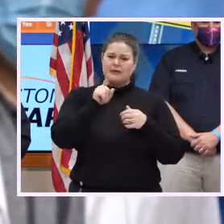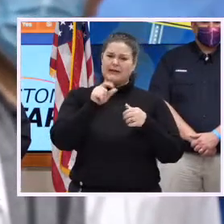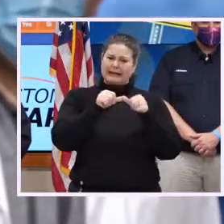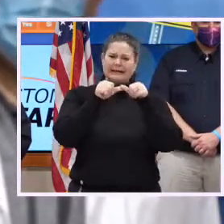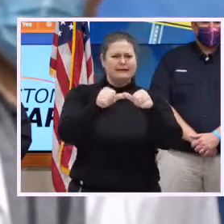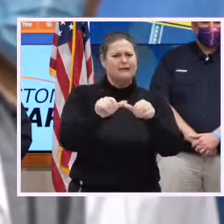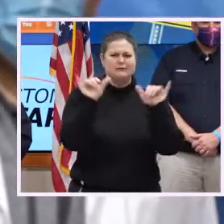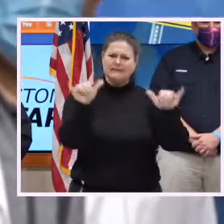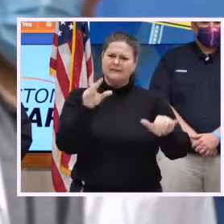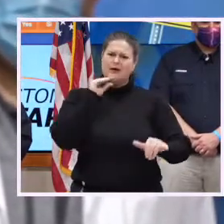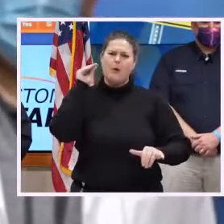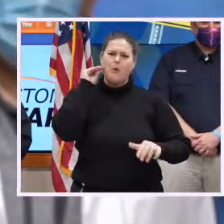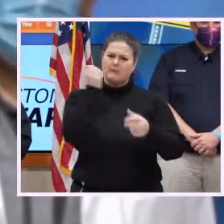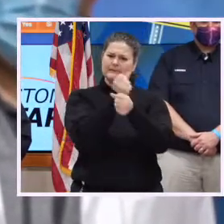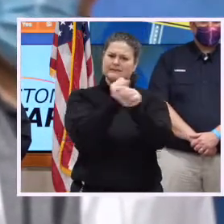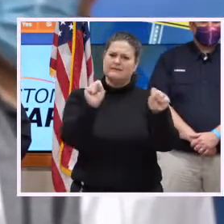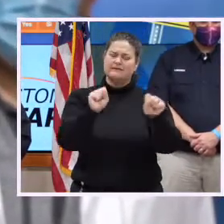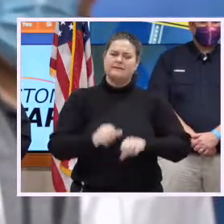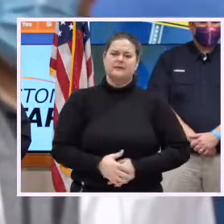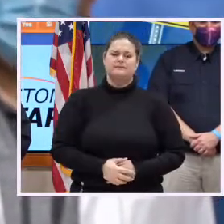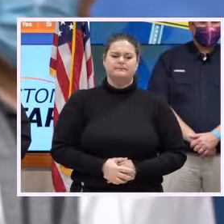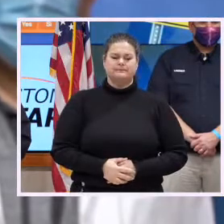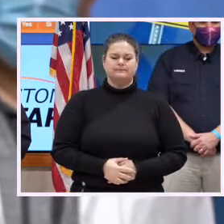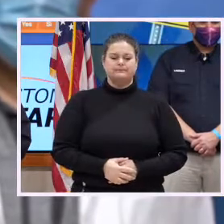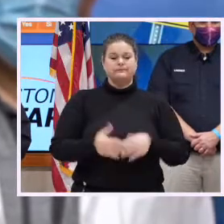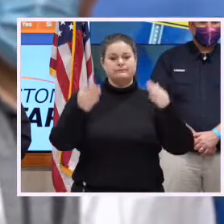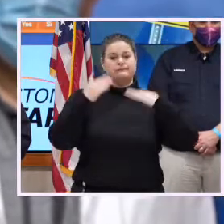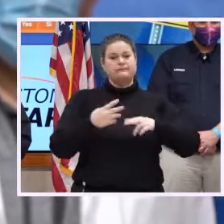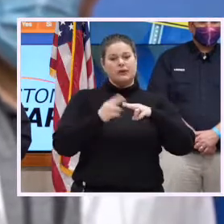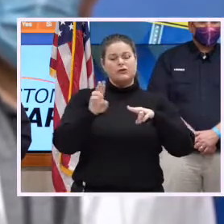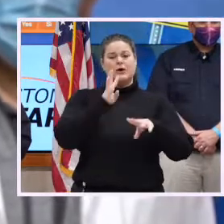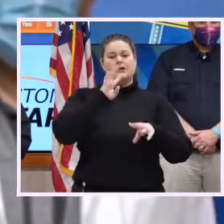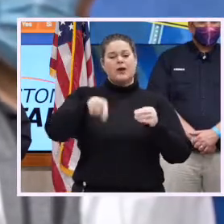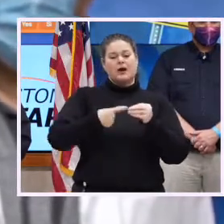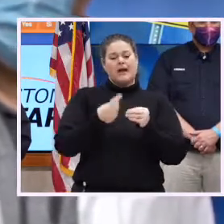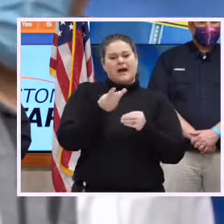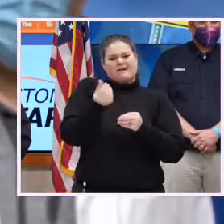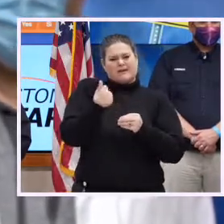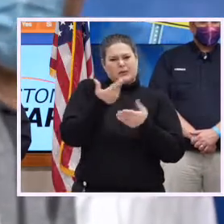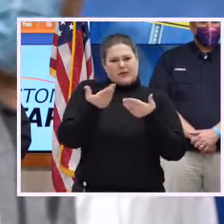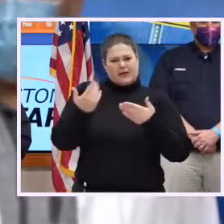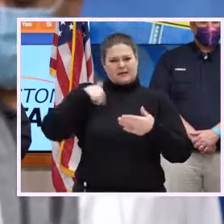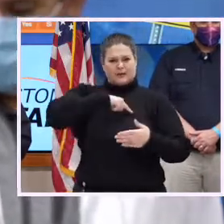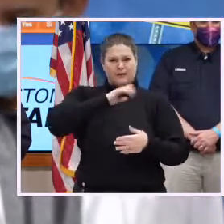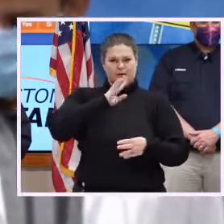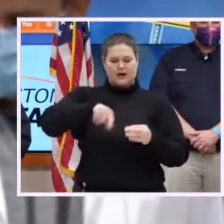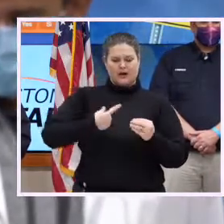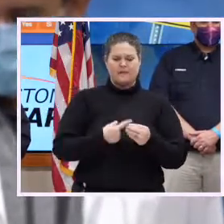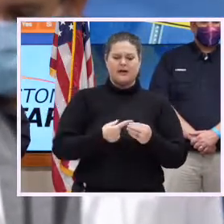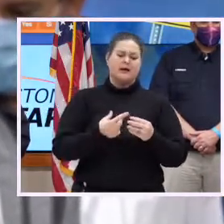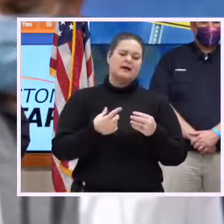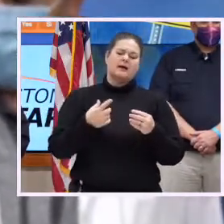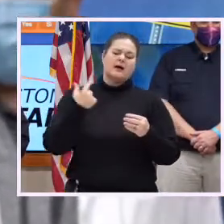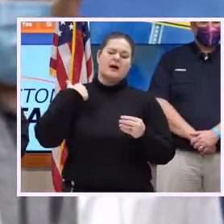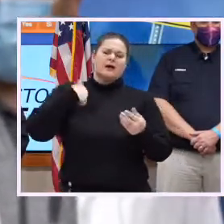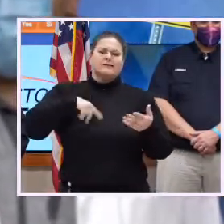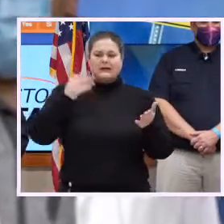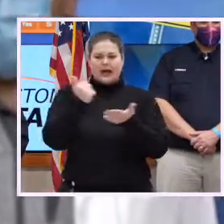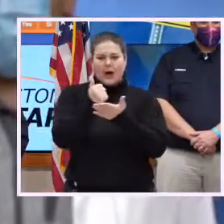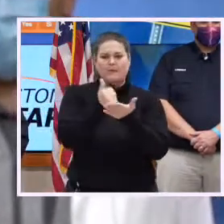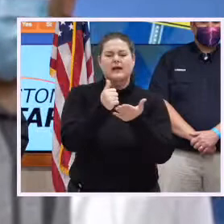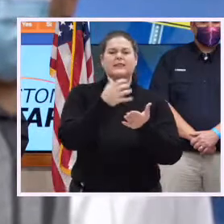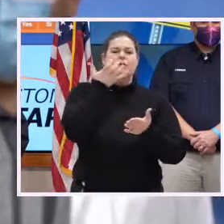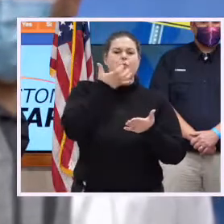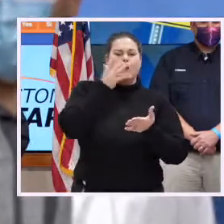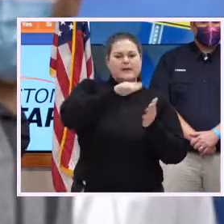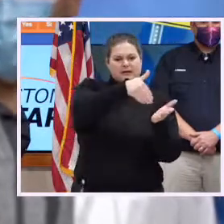that way. I'll briefly touch on some of the activities we're engaging in. Of course, keeping up the warming shelters, helping coordinate across